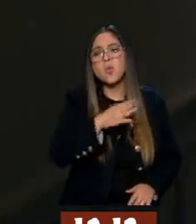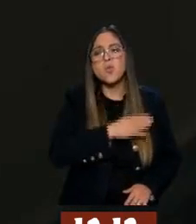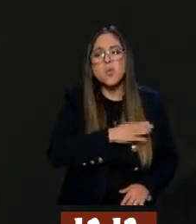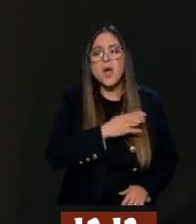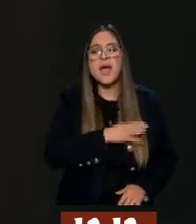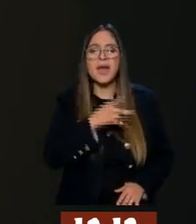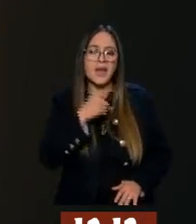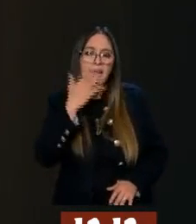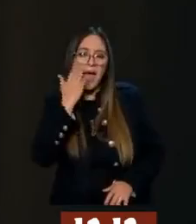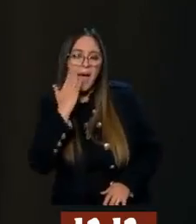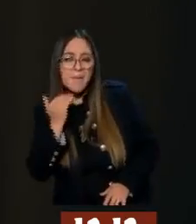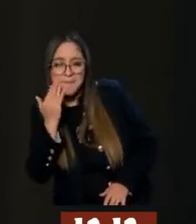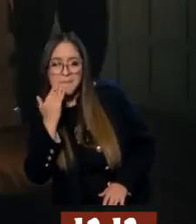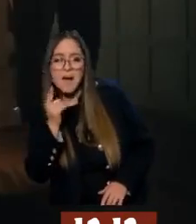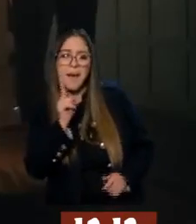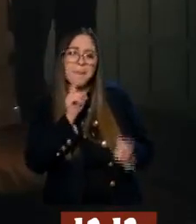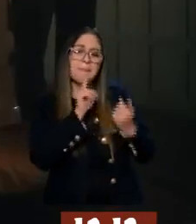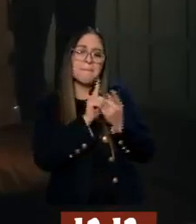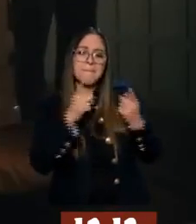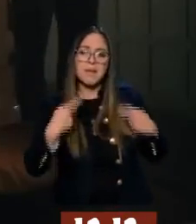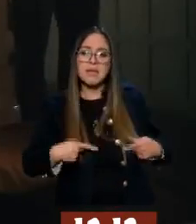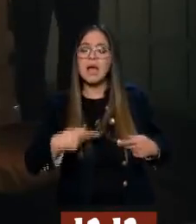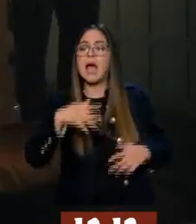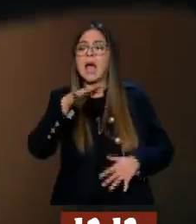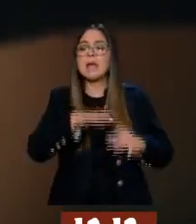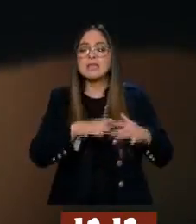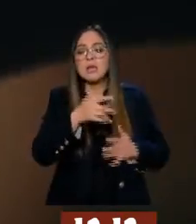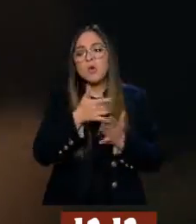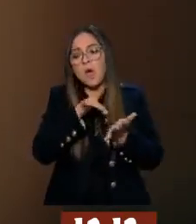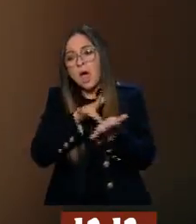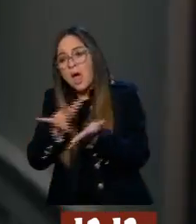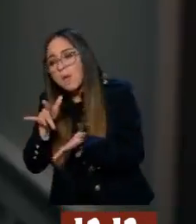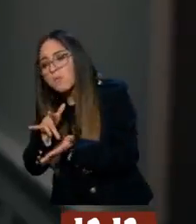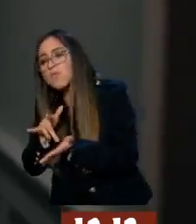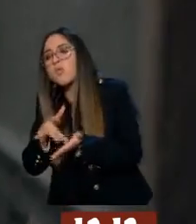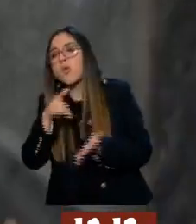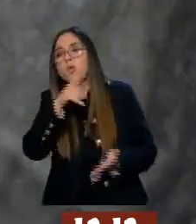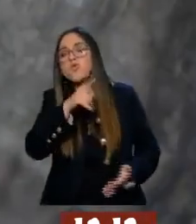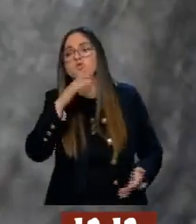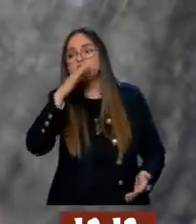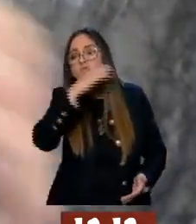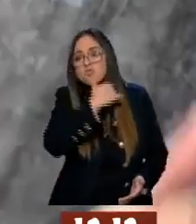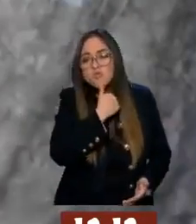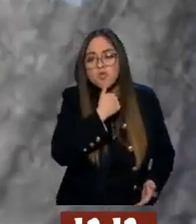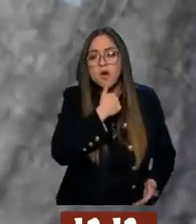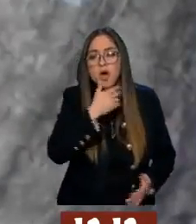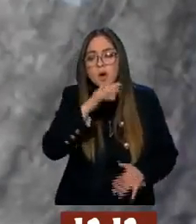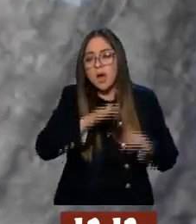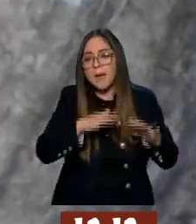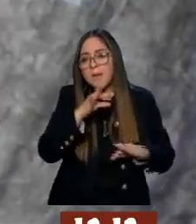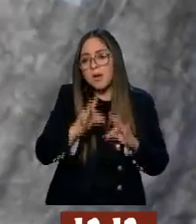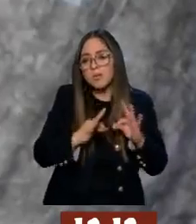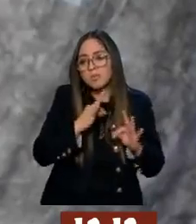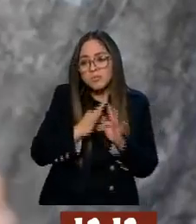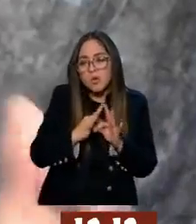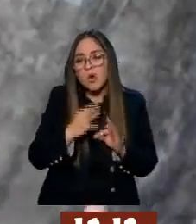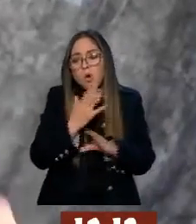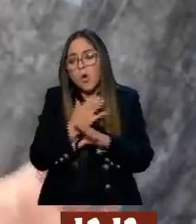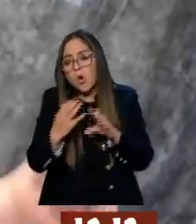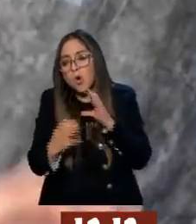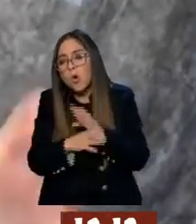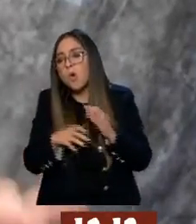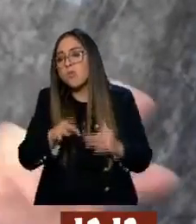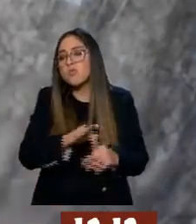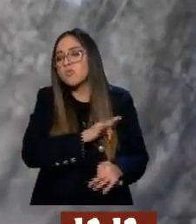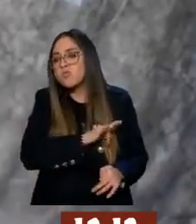it worse, you know? He's making her tea that she didn't ask for. He's touching her things, you know, he's complimenting her name, and all these things are